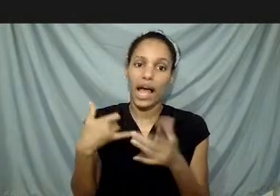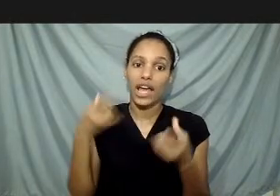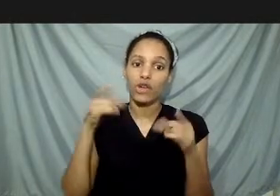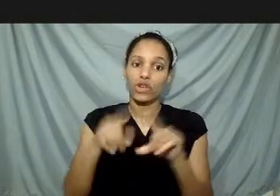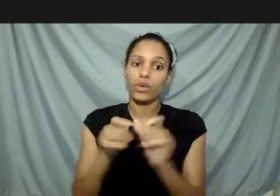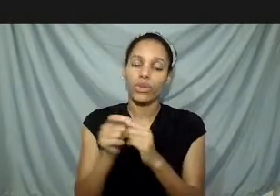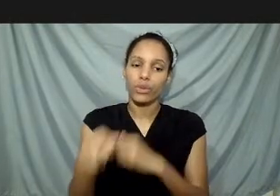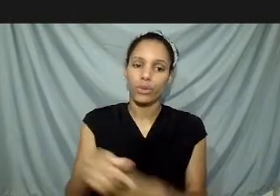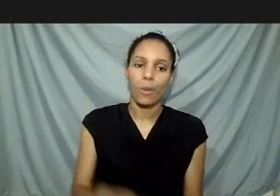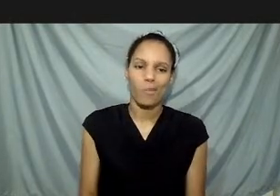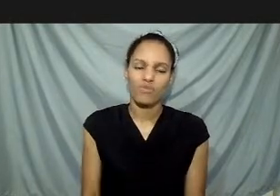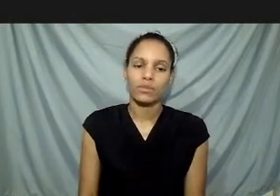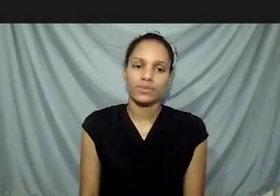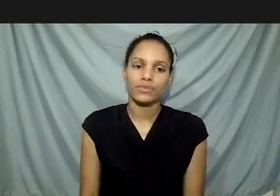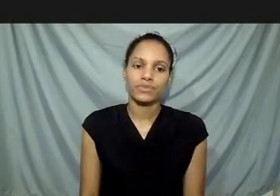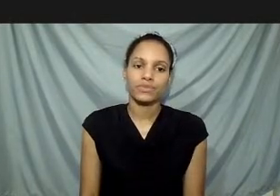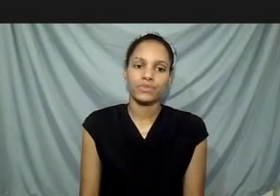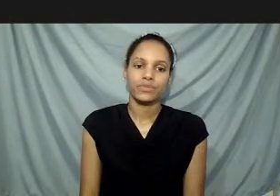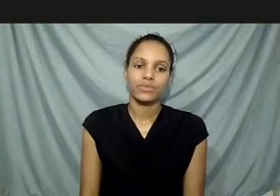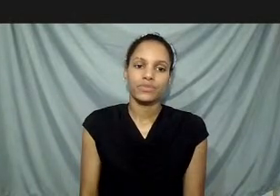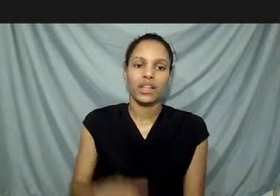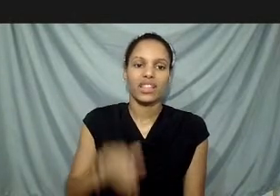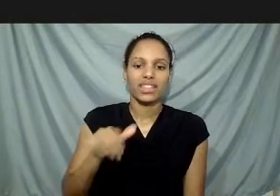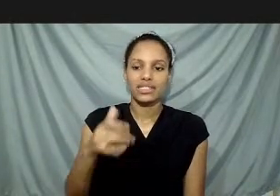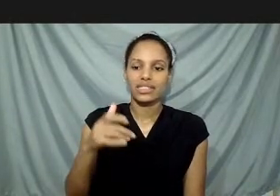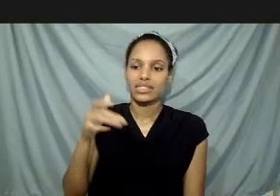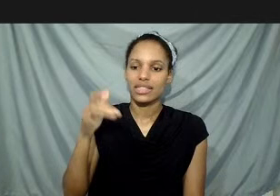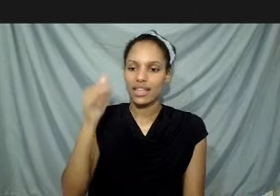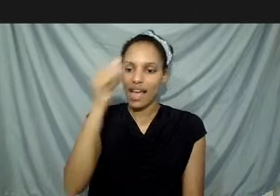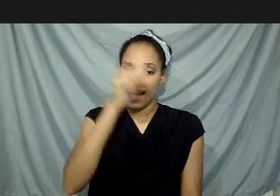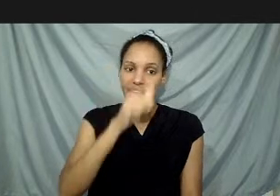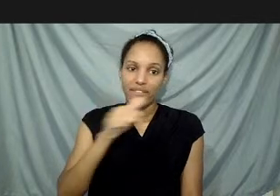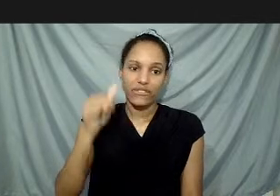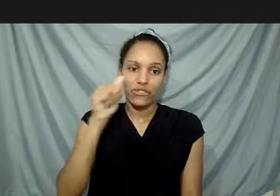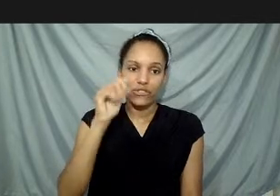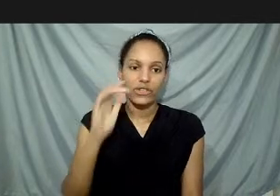that's the African strength